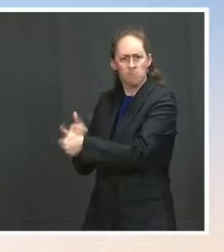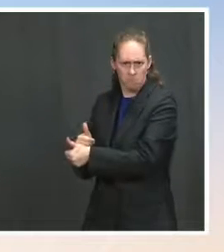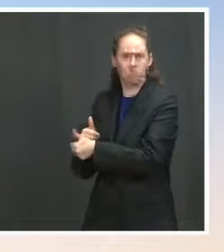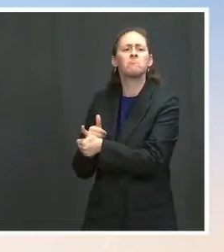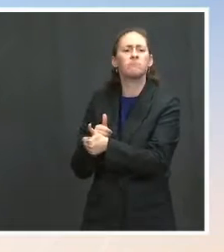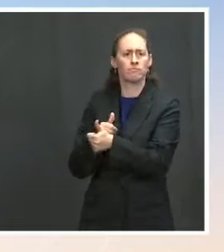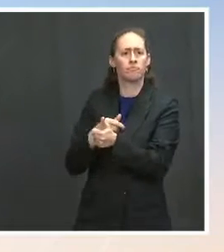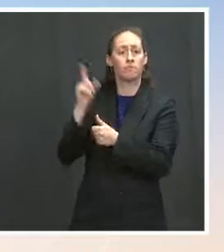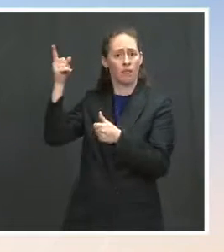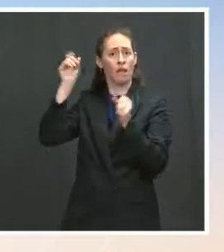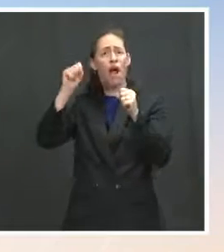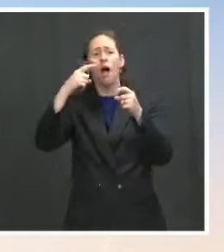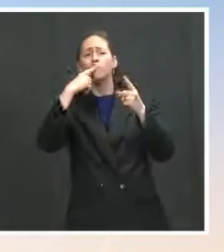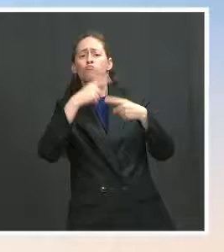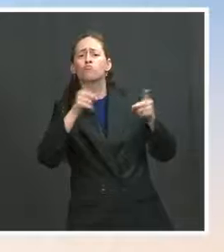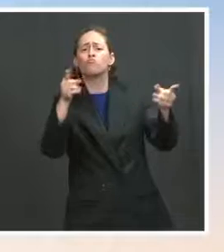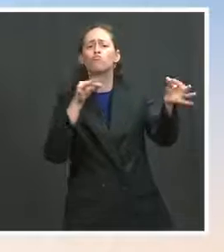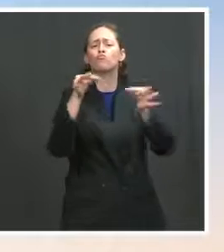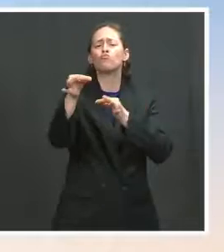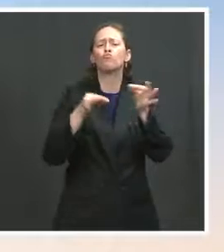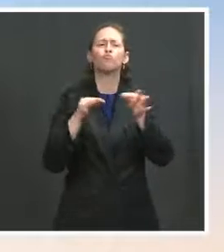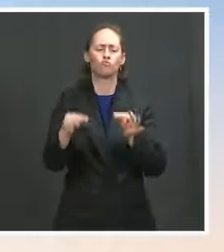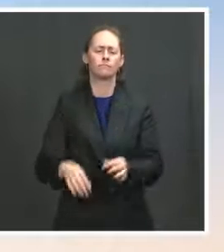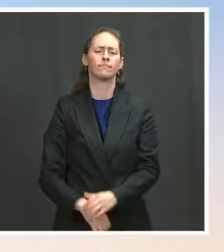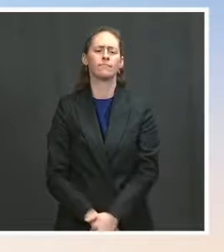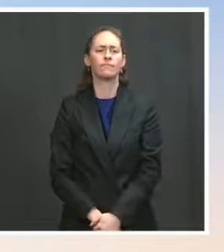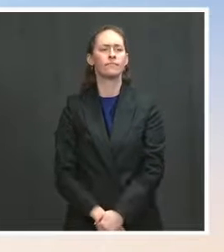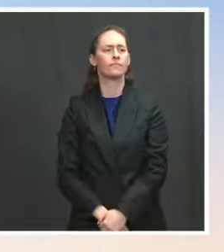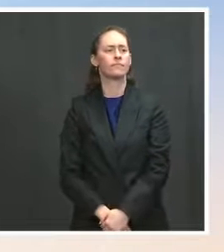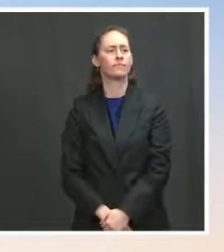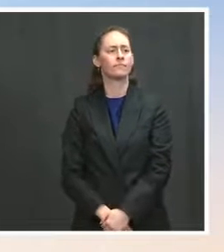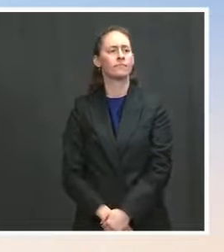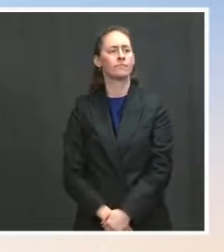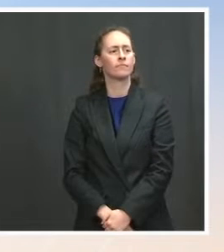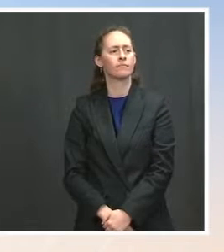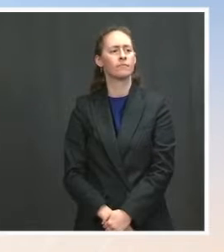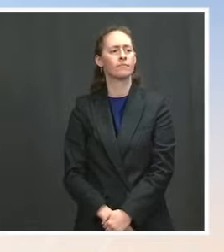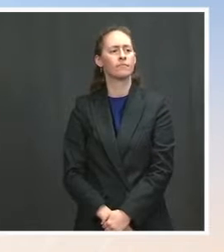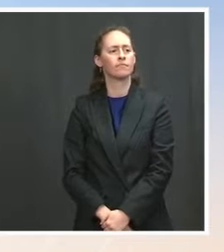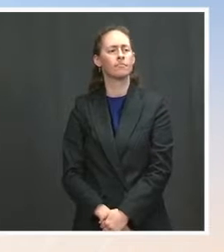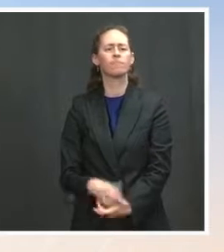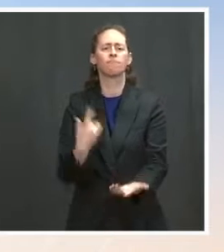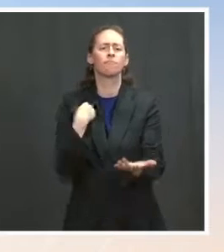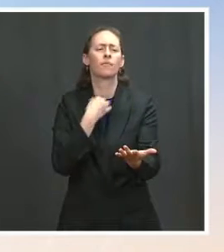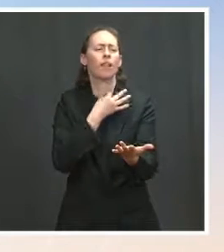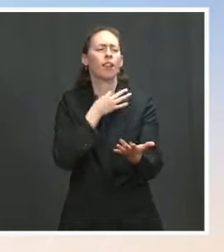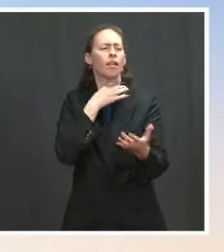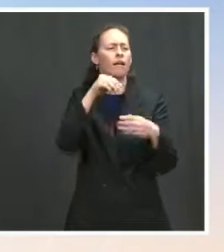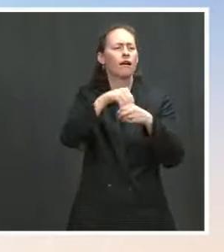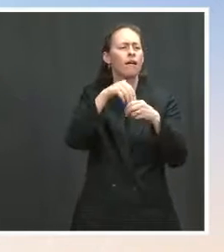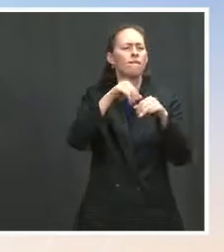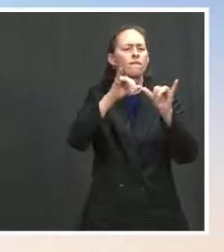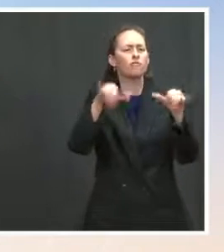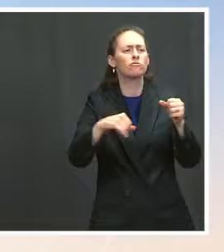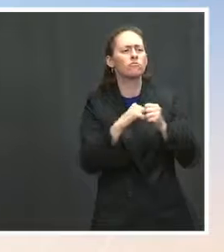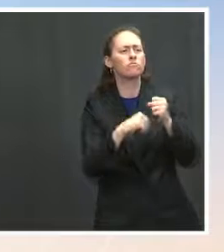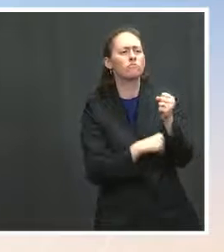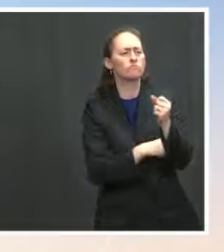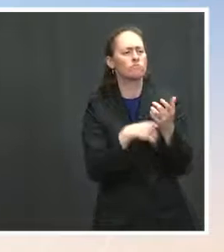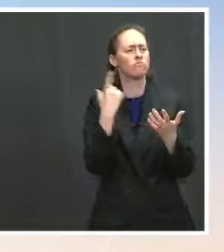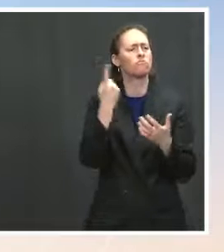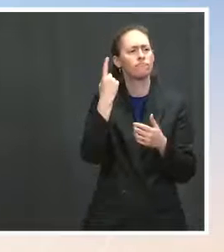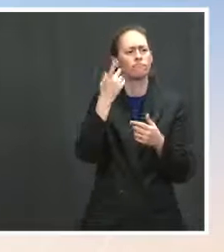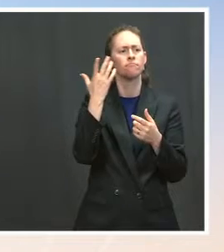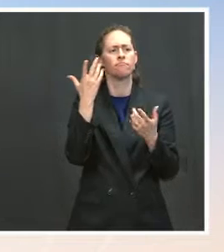so it wasn't exactly in secret. Sure. And then on infrastructure, President Biden tried to give Republicans an alternative to funding infrastructure. He suggested